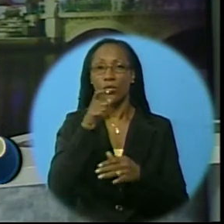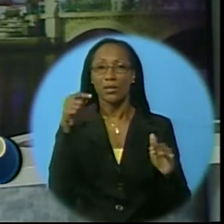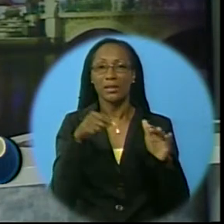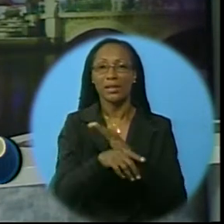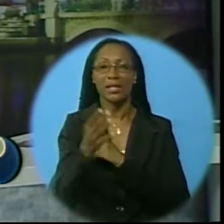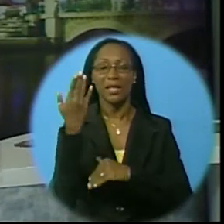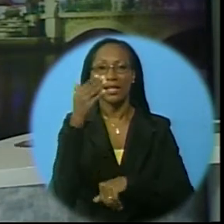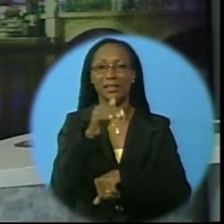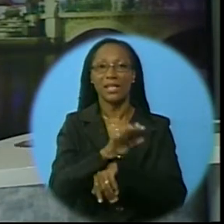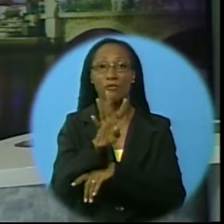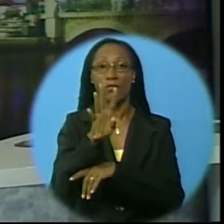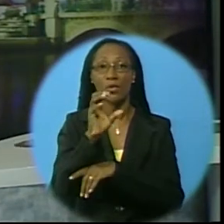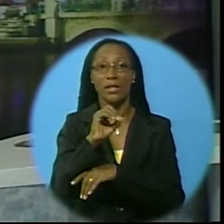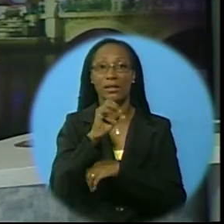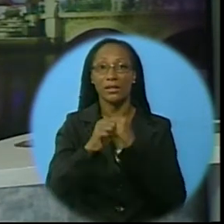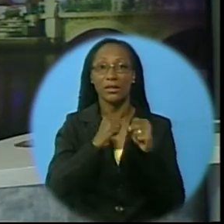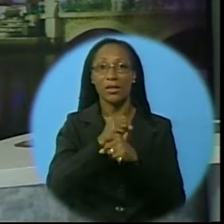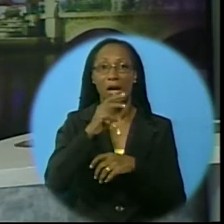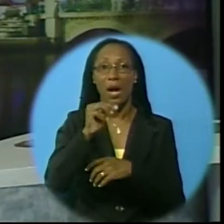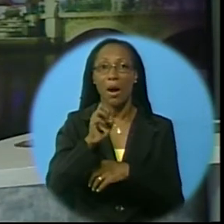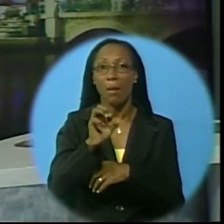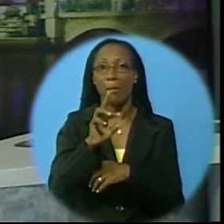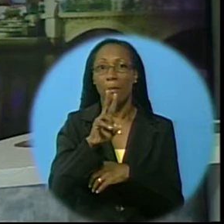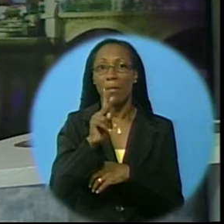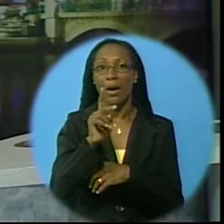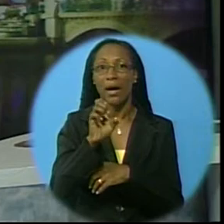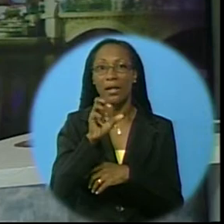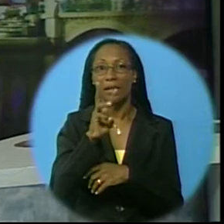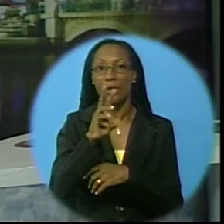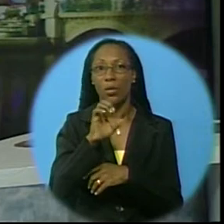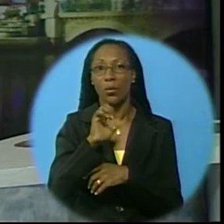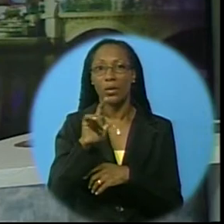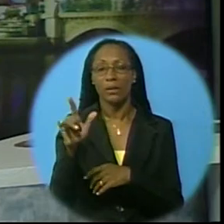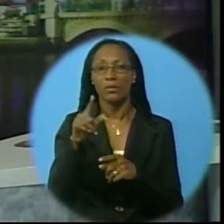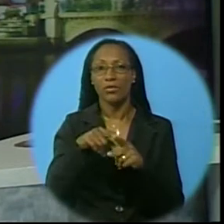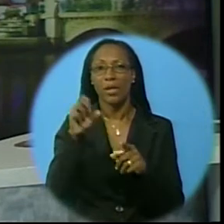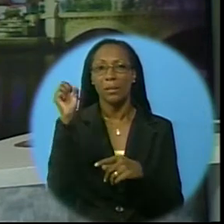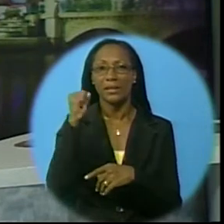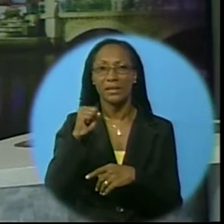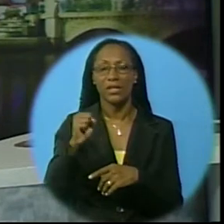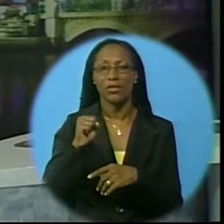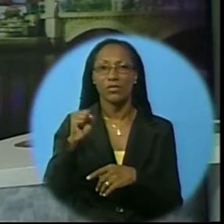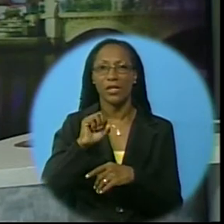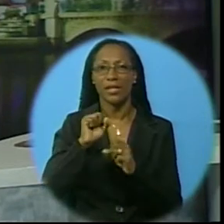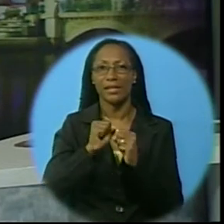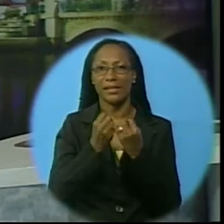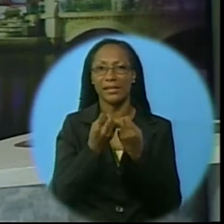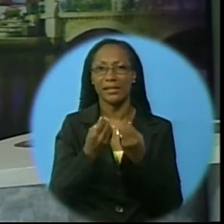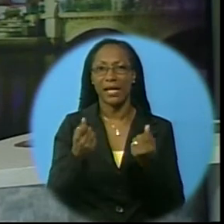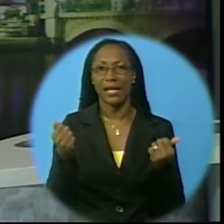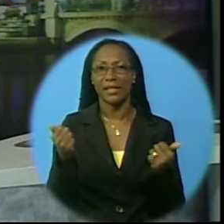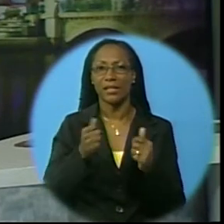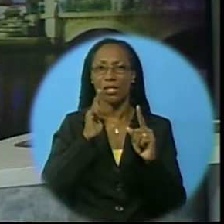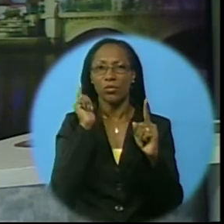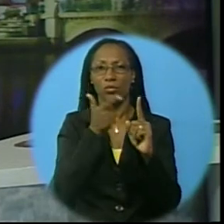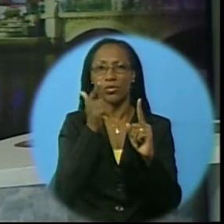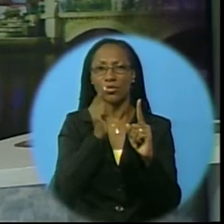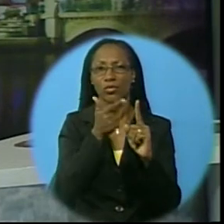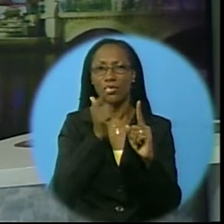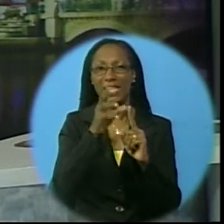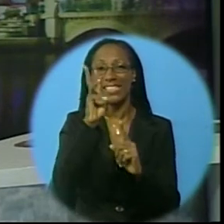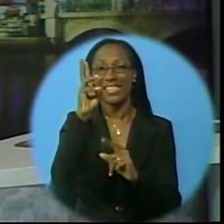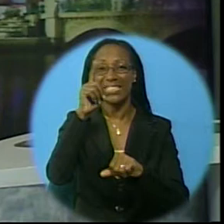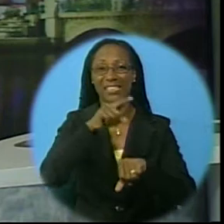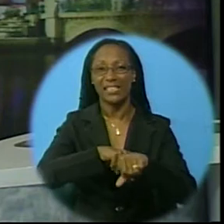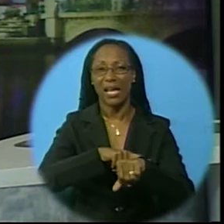night. 40-year-old Markley Williams of McLean Gap, Silver Sands, was reportedly shot about 6 times on his way to